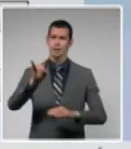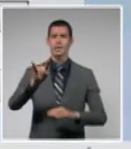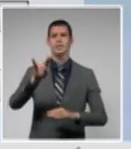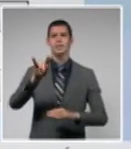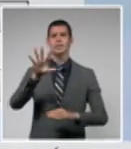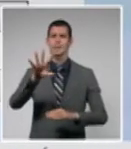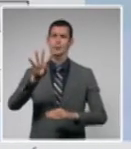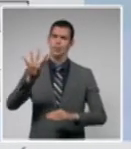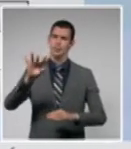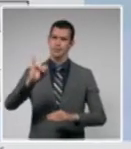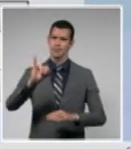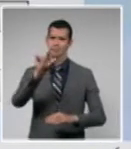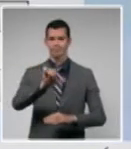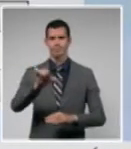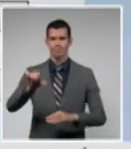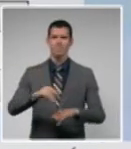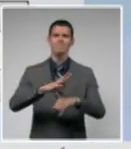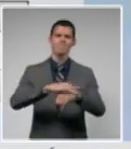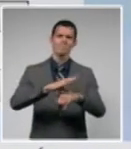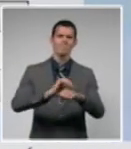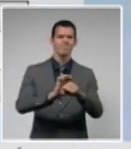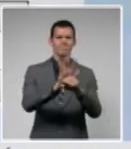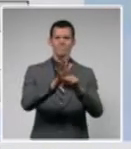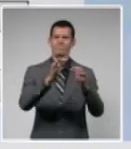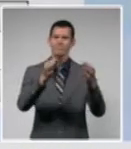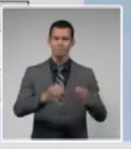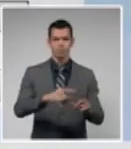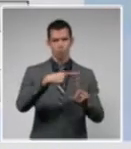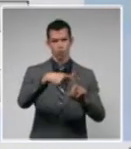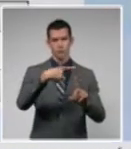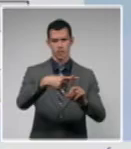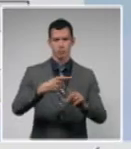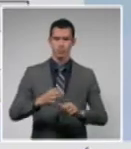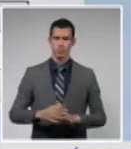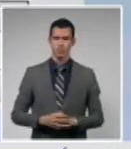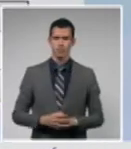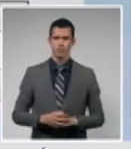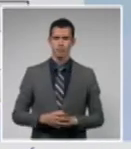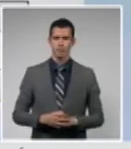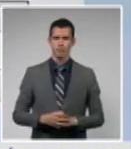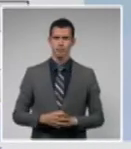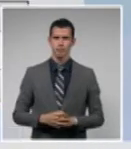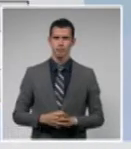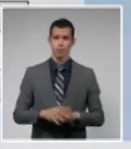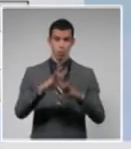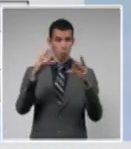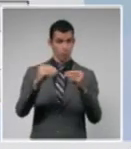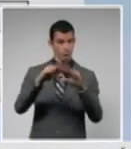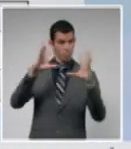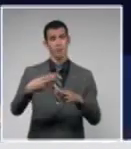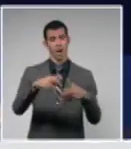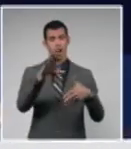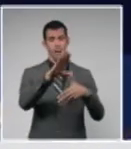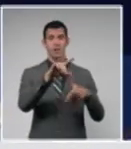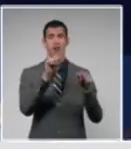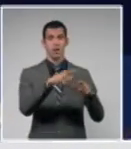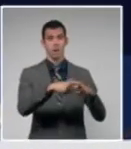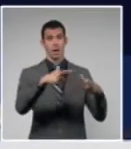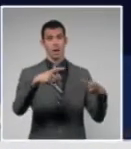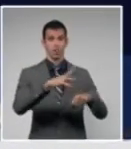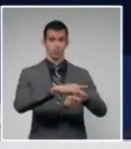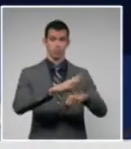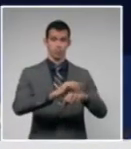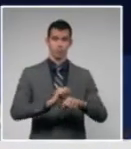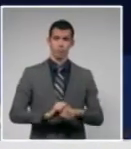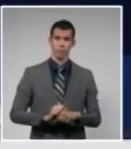928,890 COVID-19 fatalities, and a mortality rate of 3.16%. The